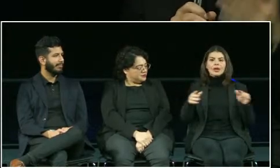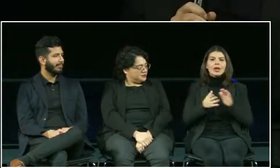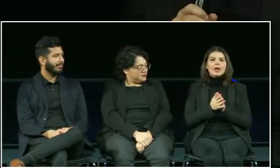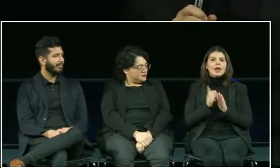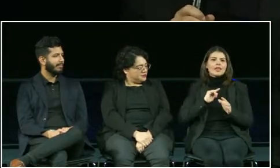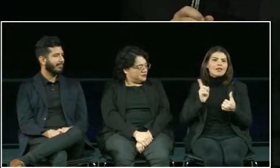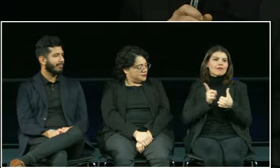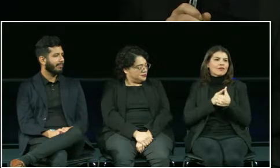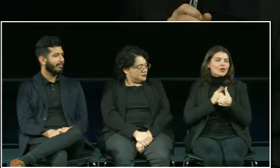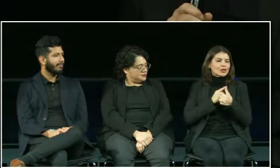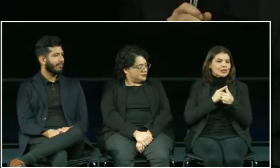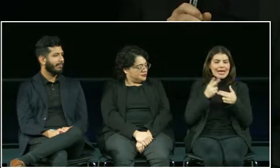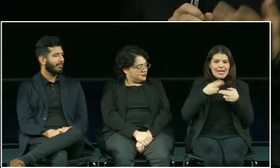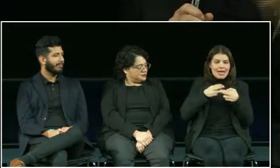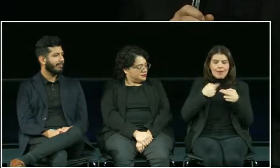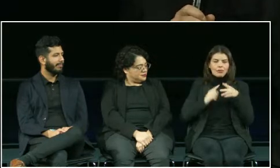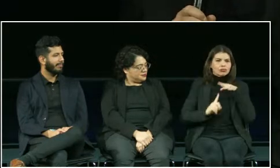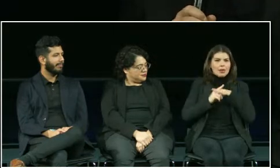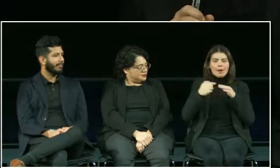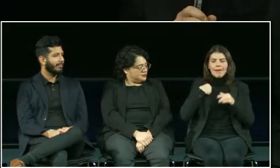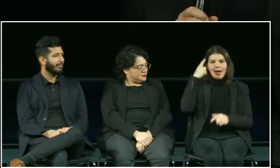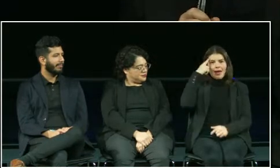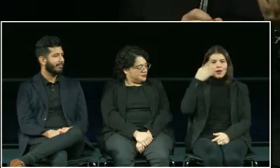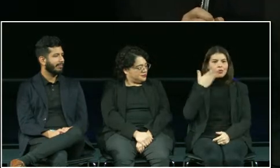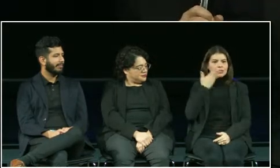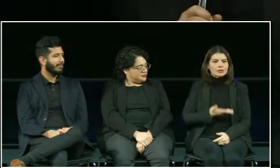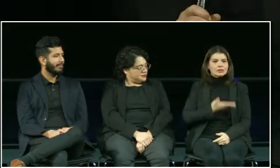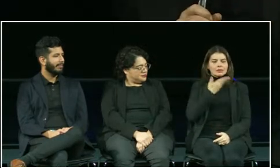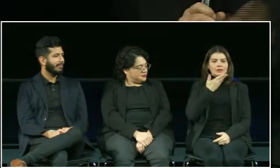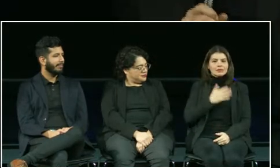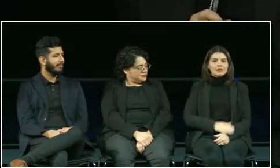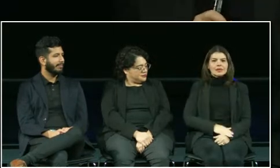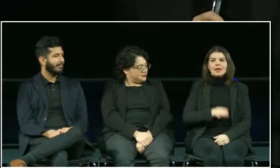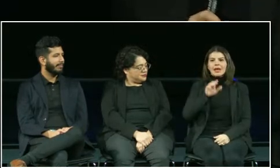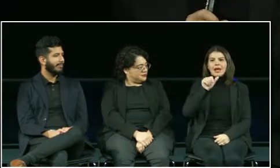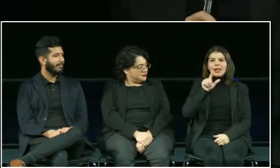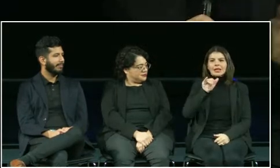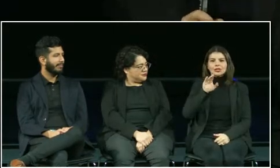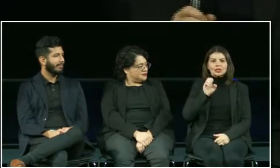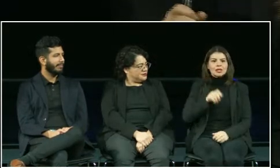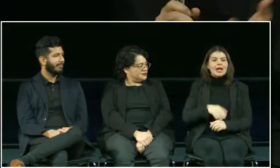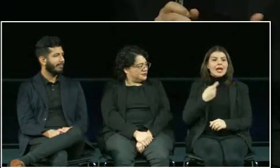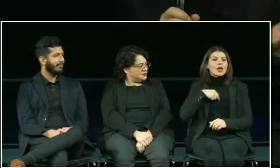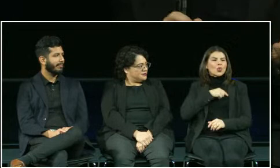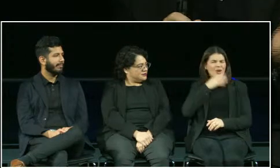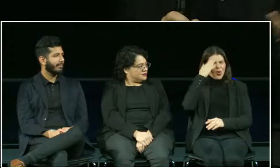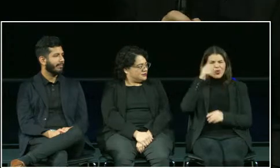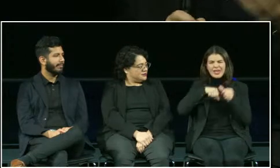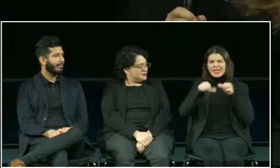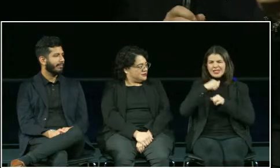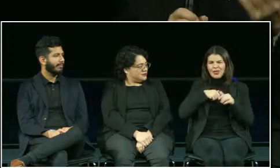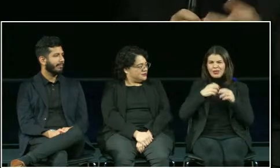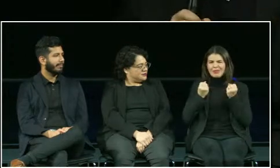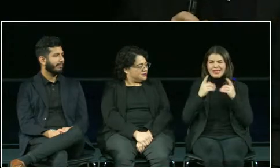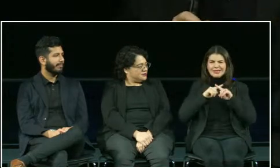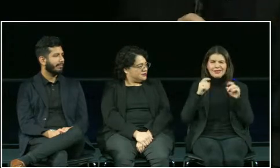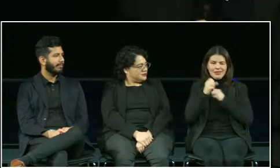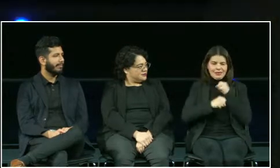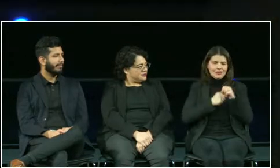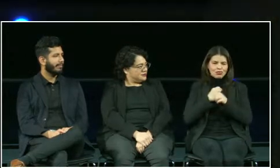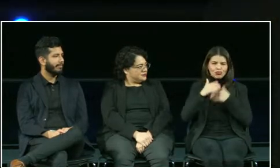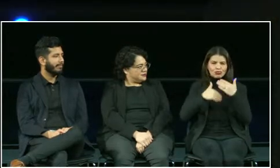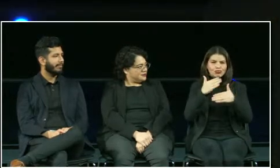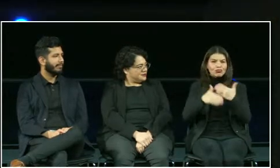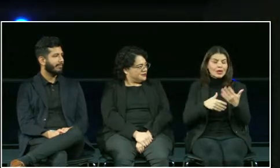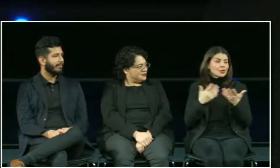much the first name that came to my head was Alich. And we know each other throughout the years.